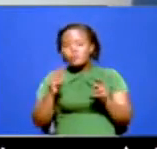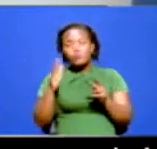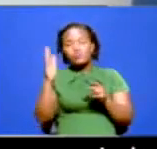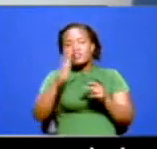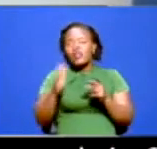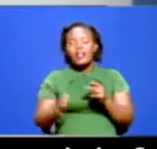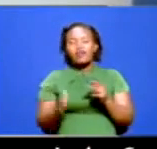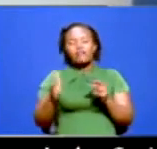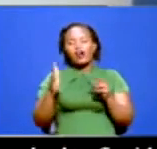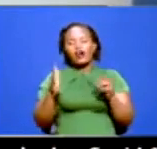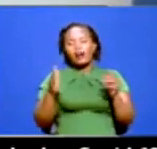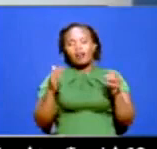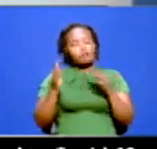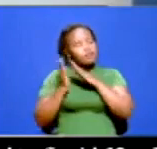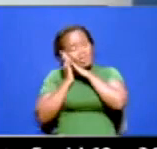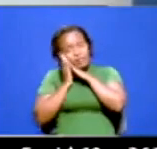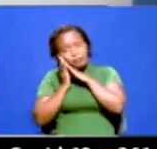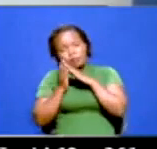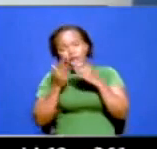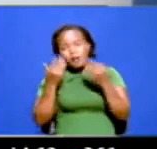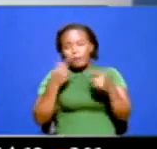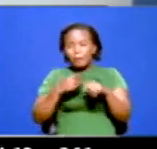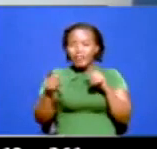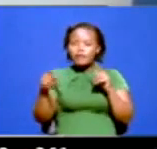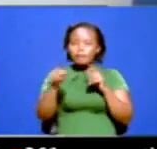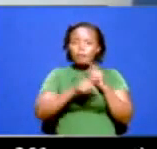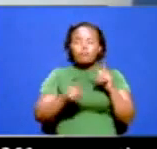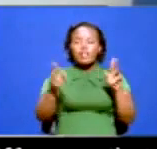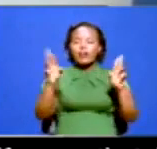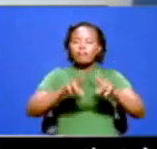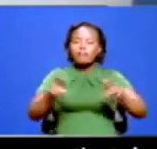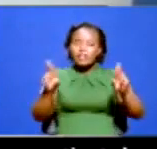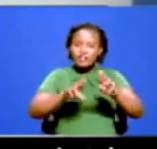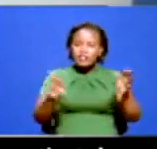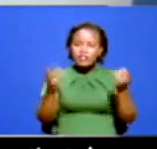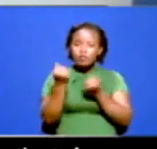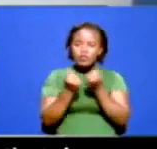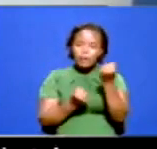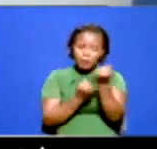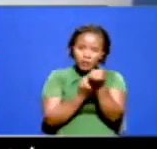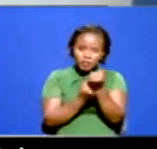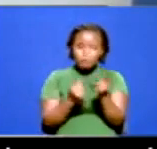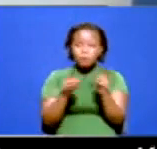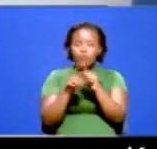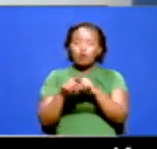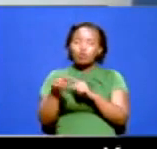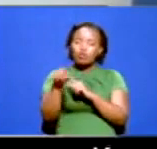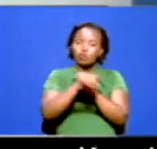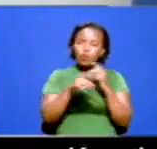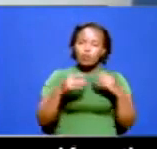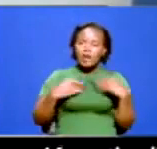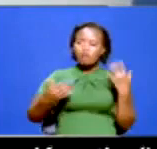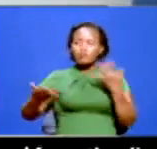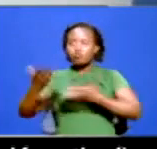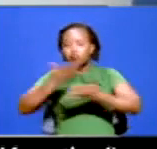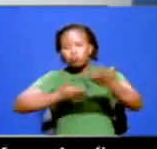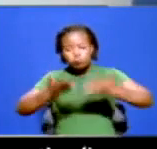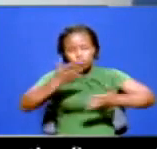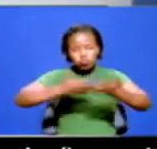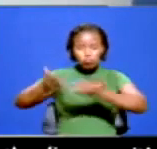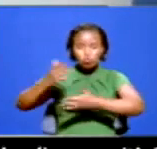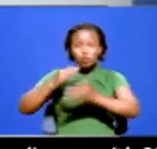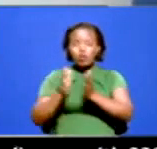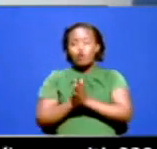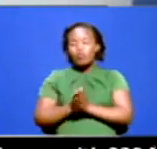So we are very, very keen to support that effort. We've had engagement with the UN